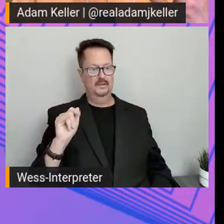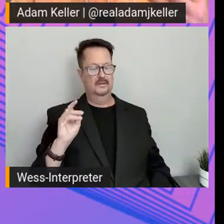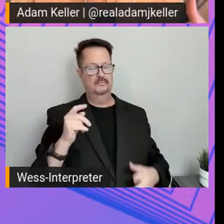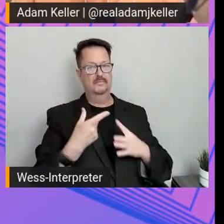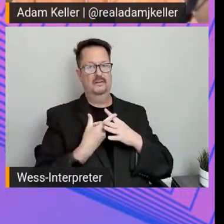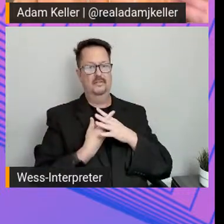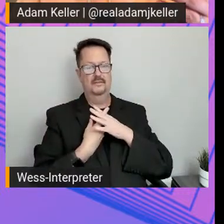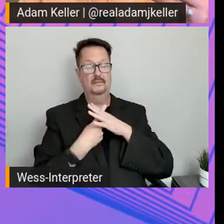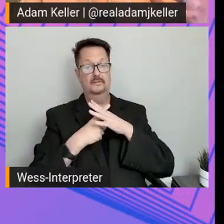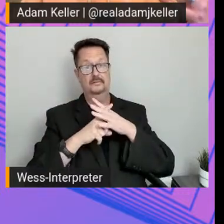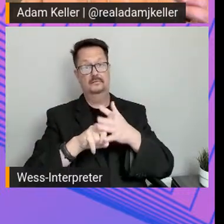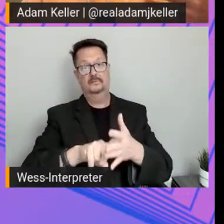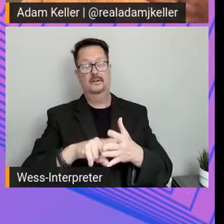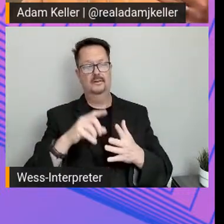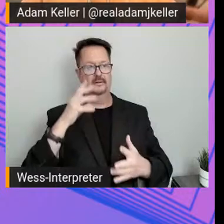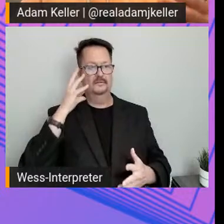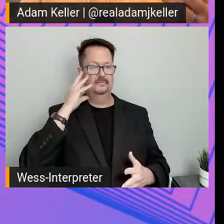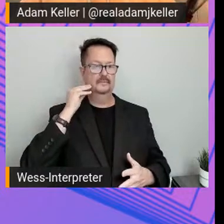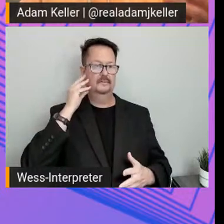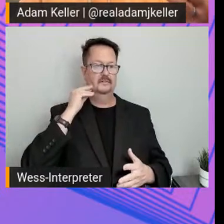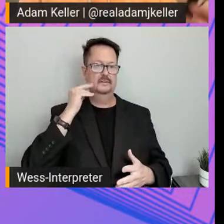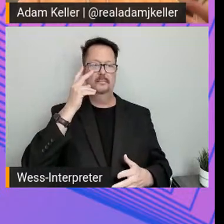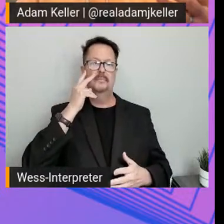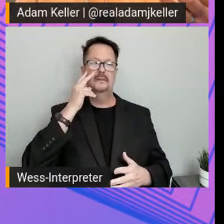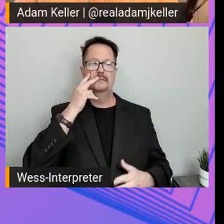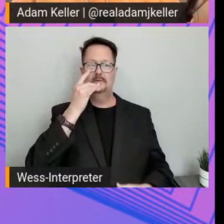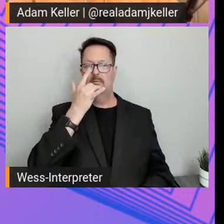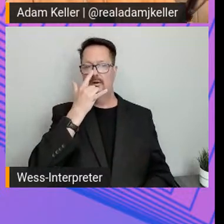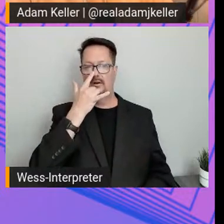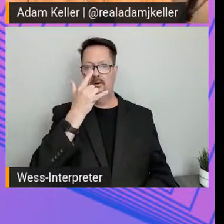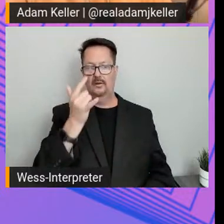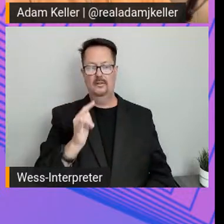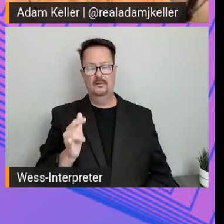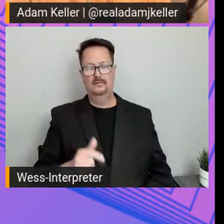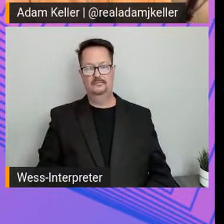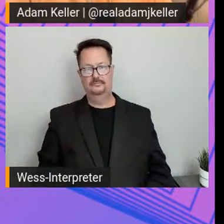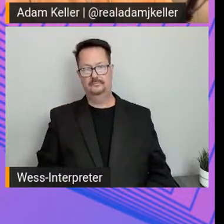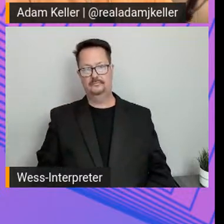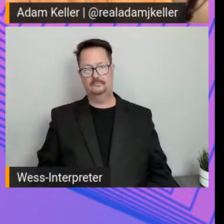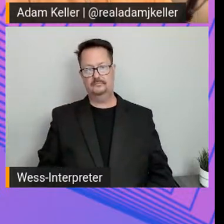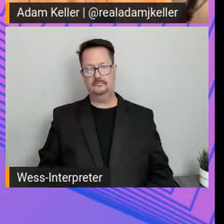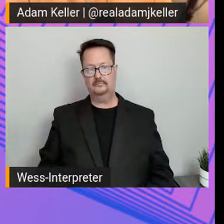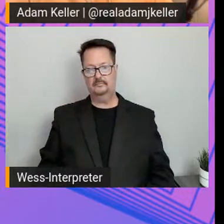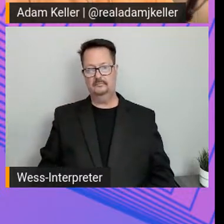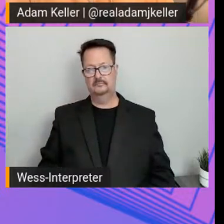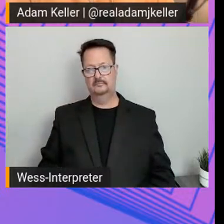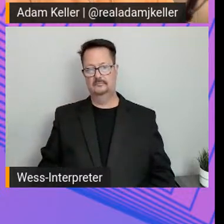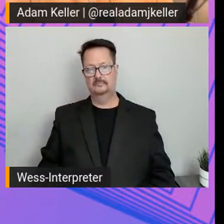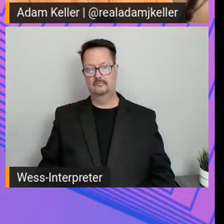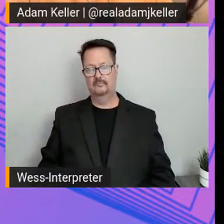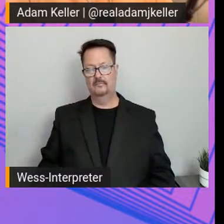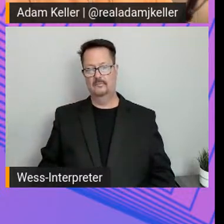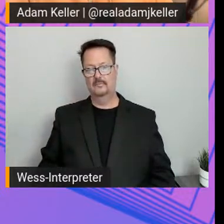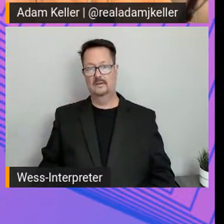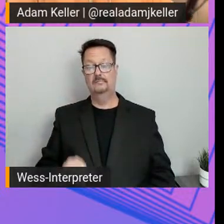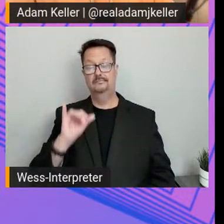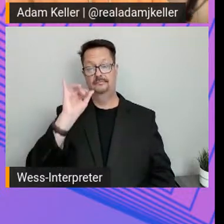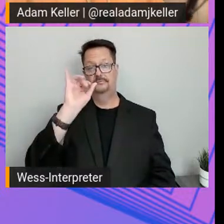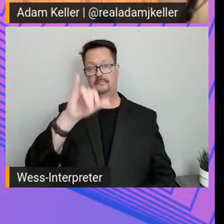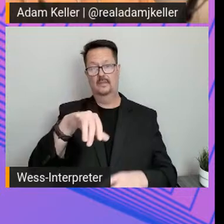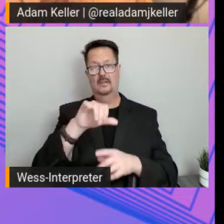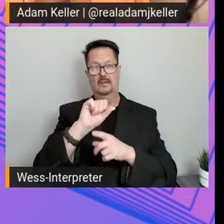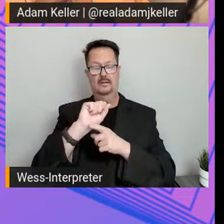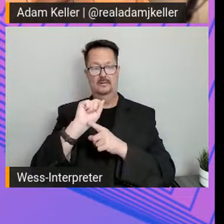is amazing. So let's actually see what that looks like in a demo. So in this case, we're going to use our